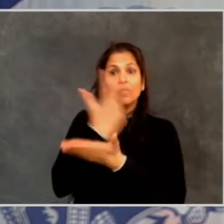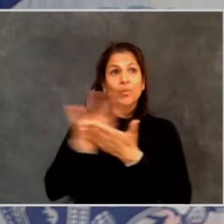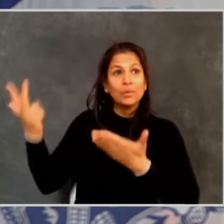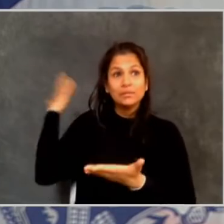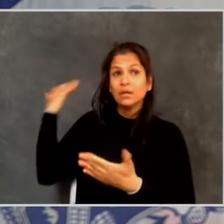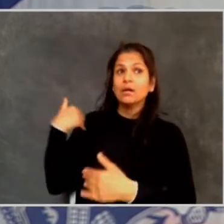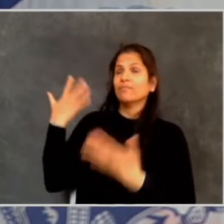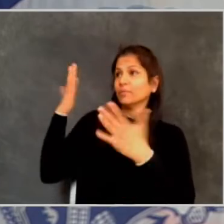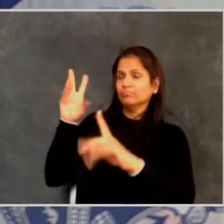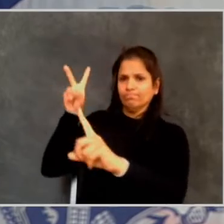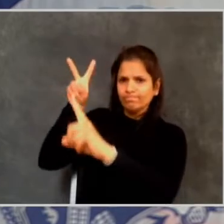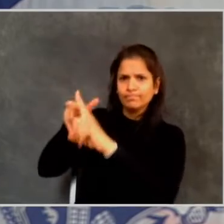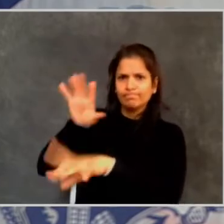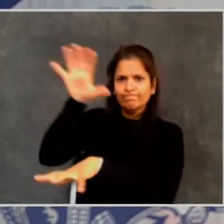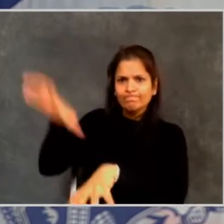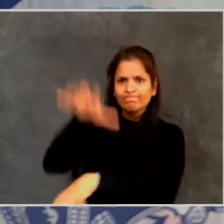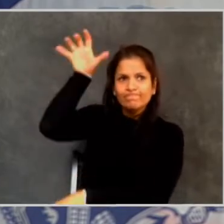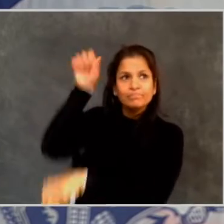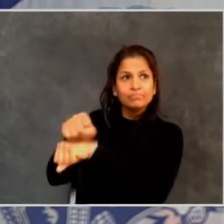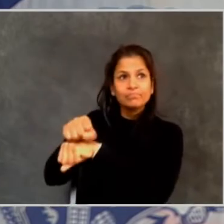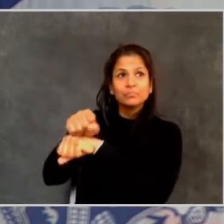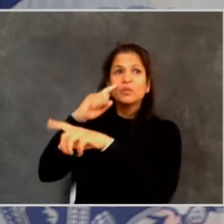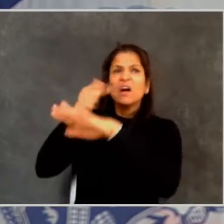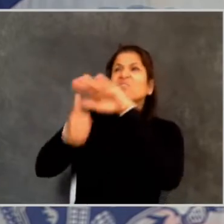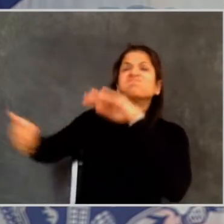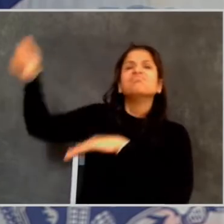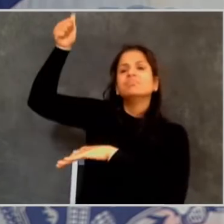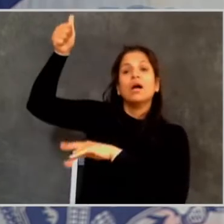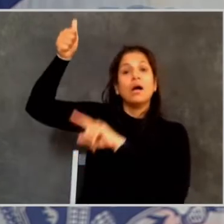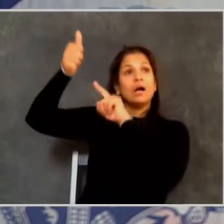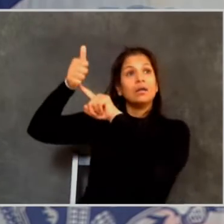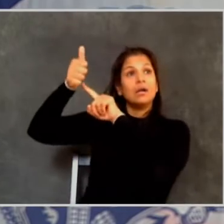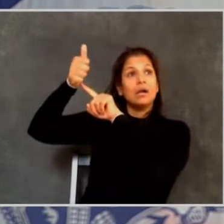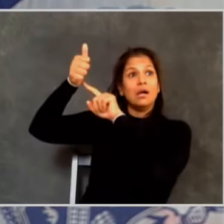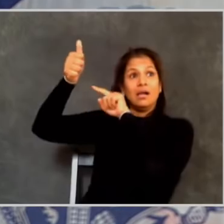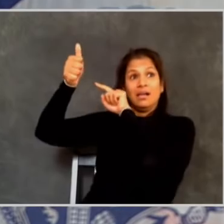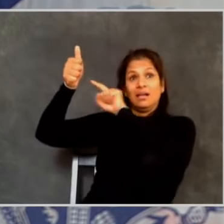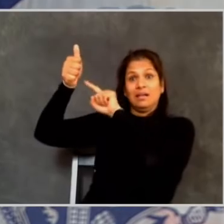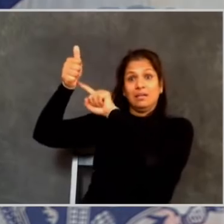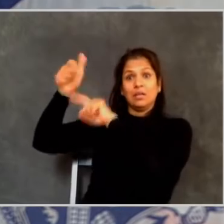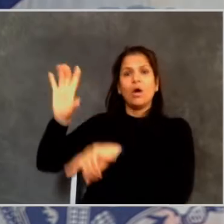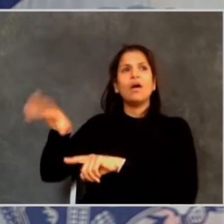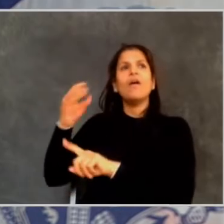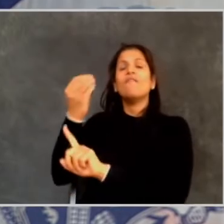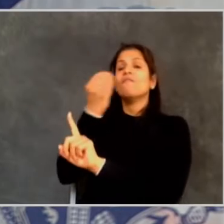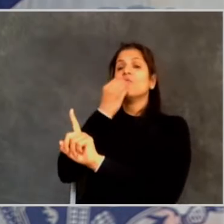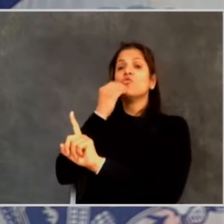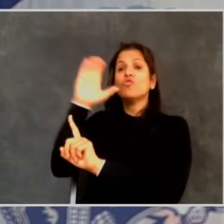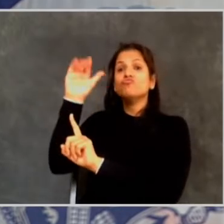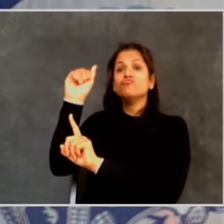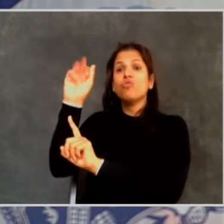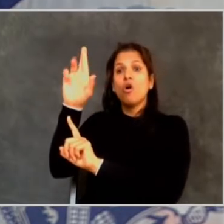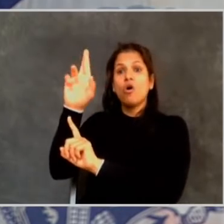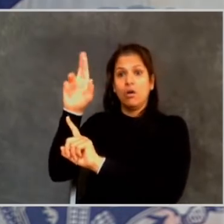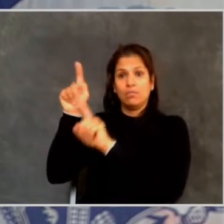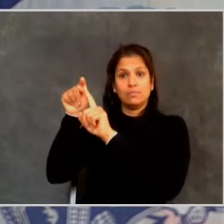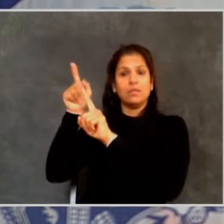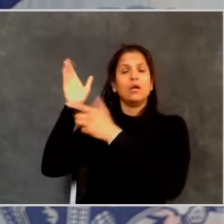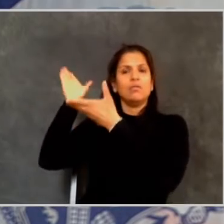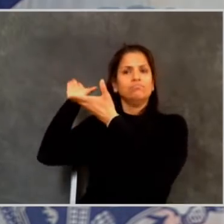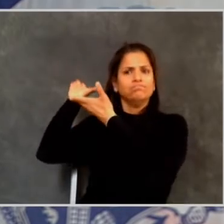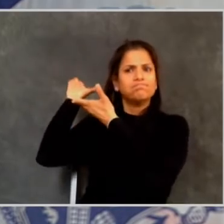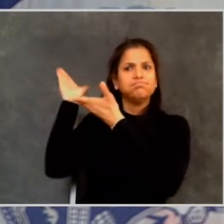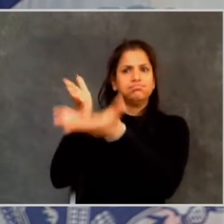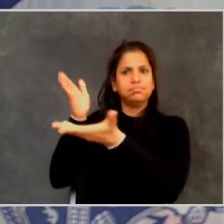in people's pockets yet. So I'm very worried. When you're not talking about a few thousand people, you're talking about 500,000 people who lost their